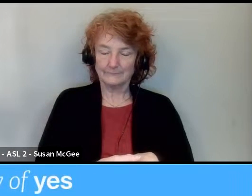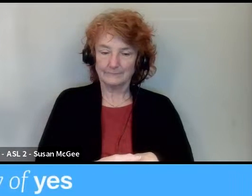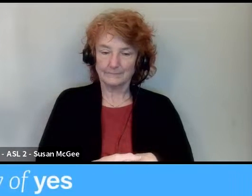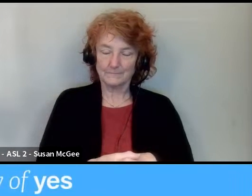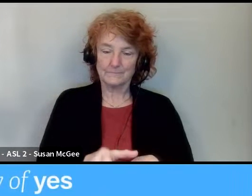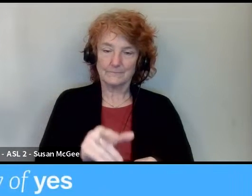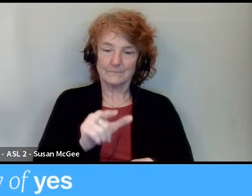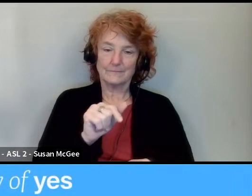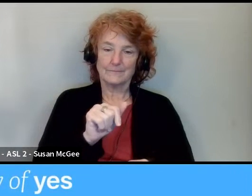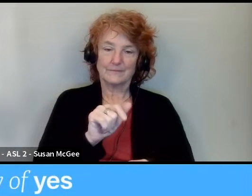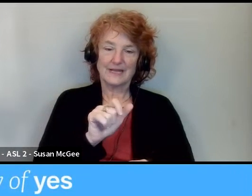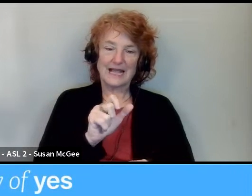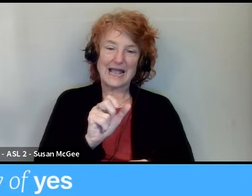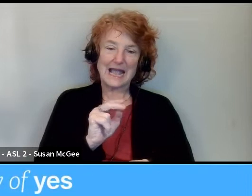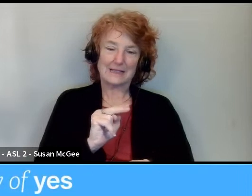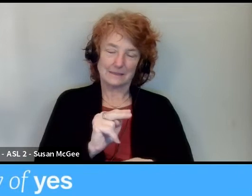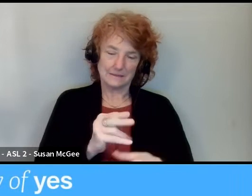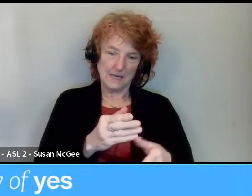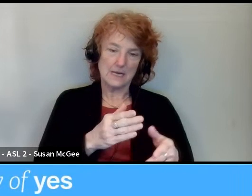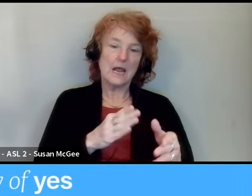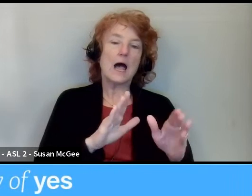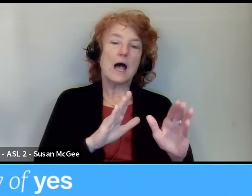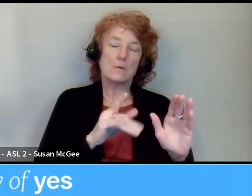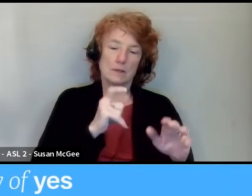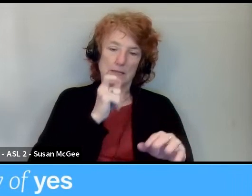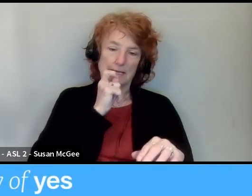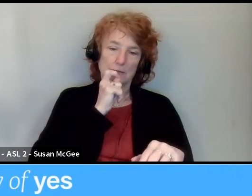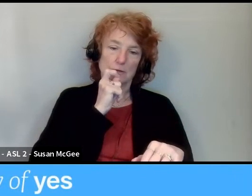Allison, I'll allow you to turn your mic.